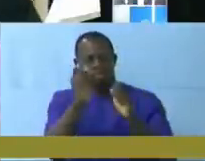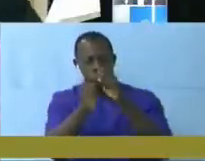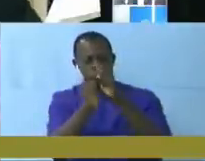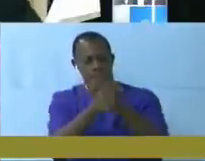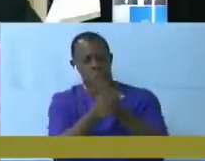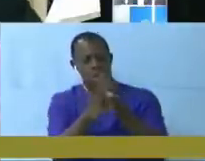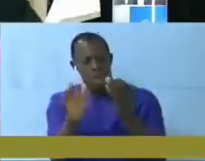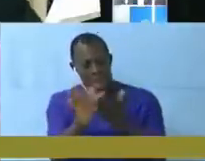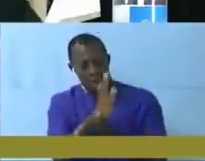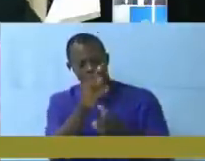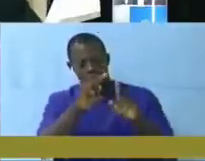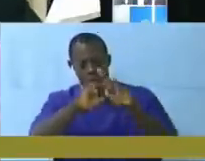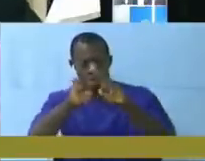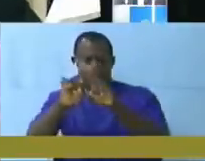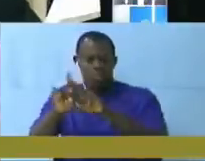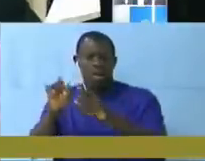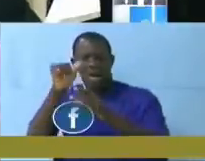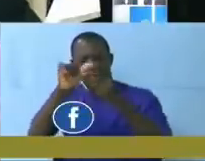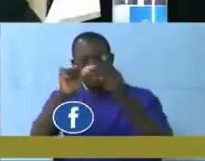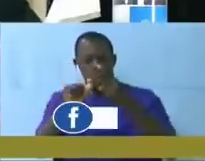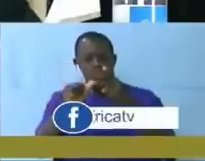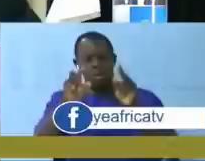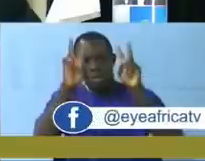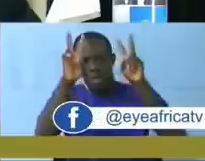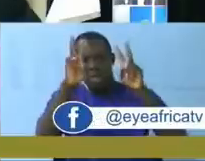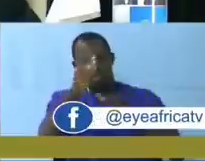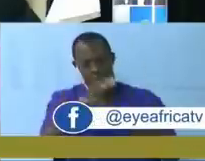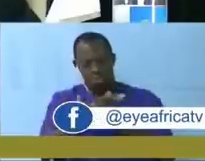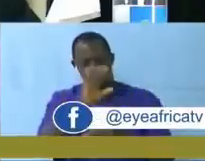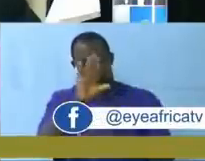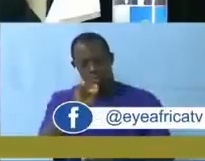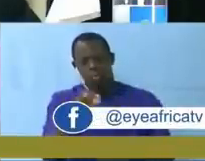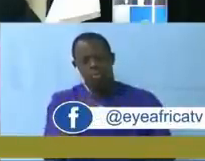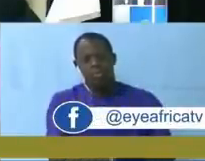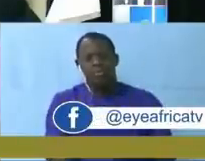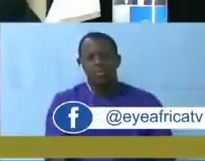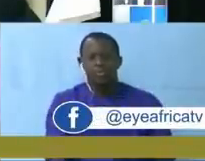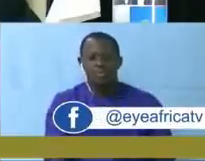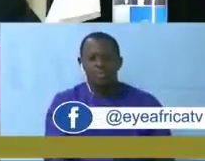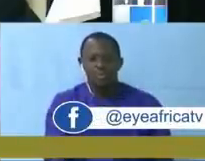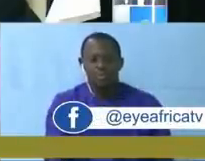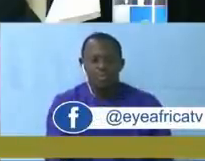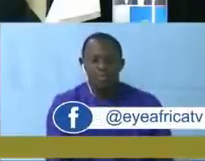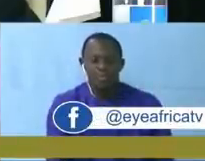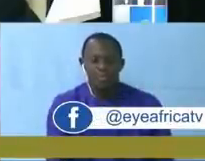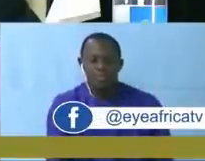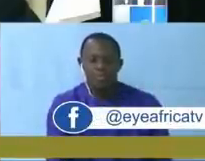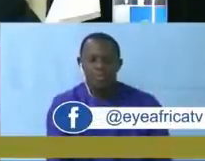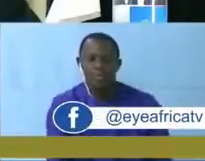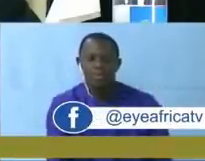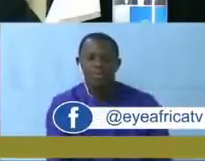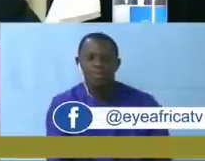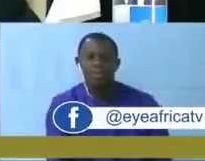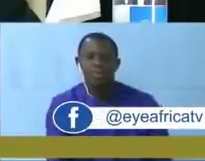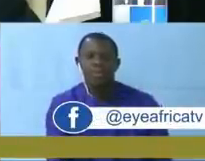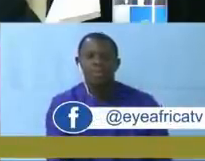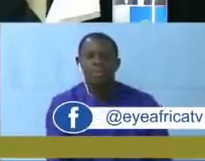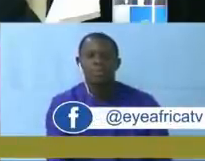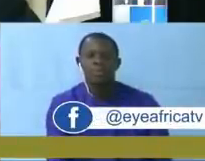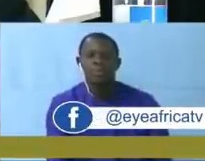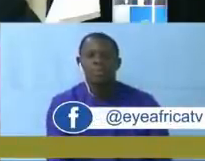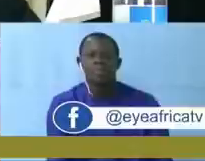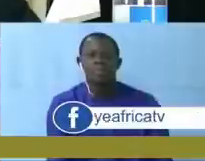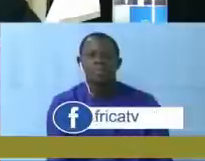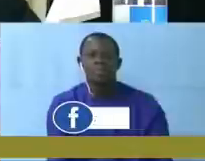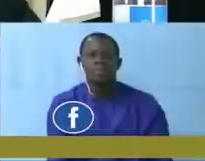Ndax mën ngaa leeral rek ndax nit ñi gisoon nañ loolu nga xam ne moom lañ bindoon ci wàllu loi atum 1996 nga xam